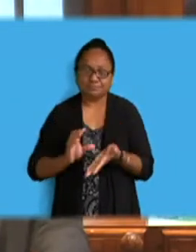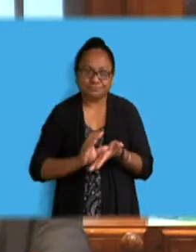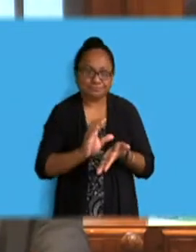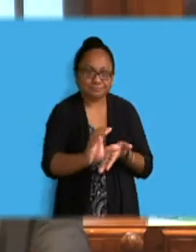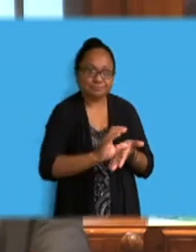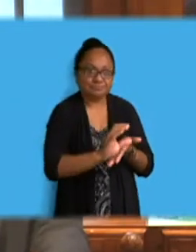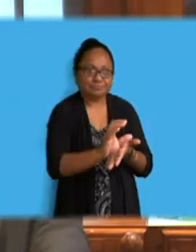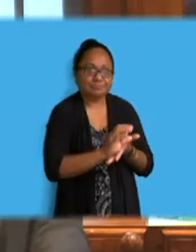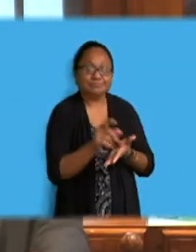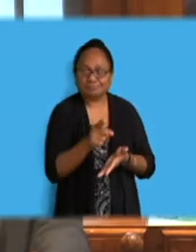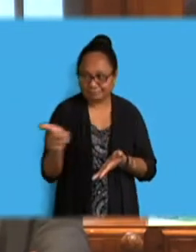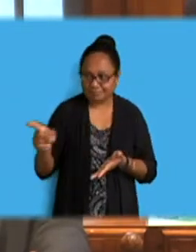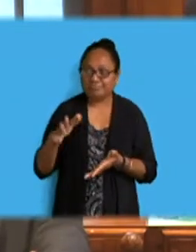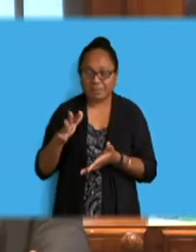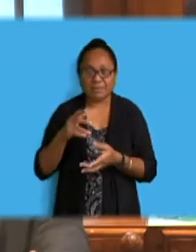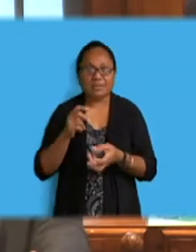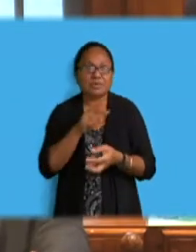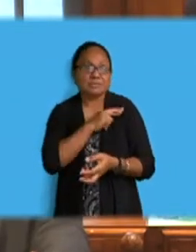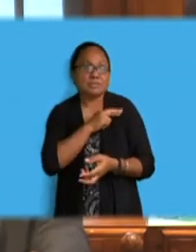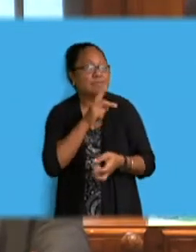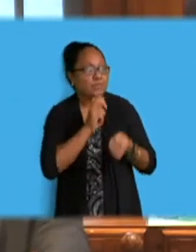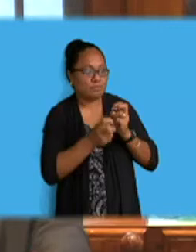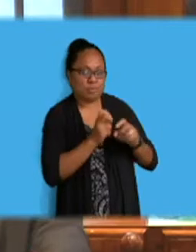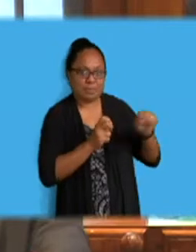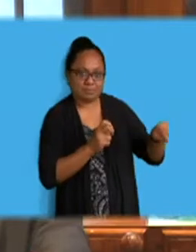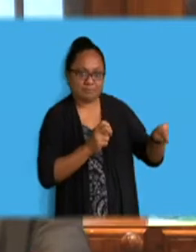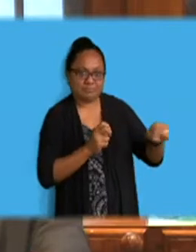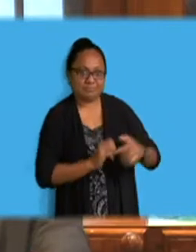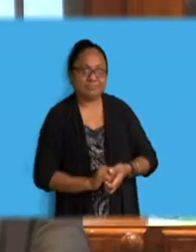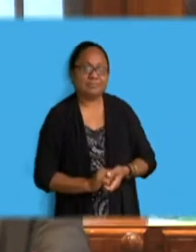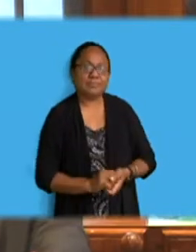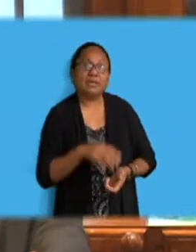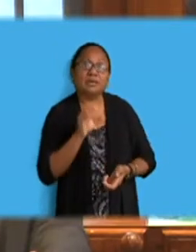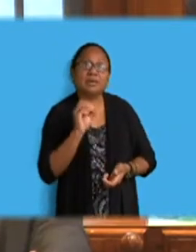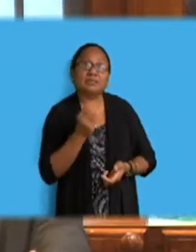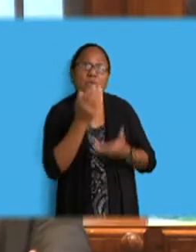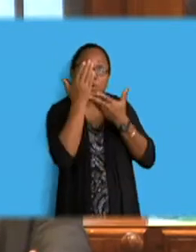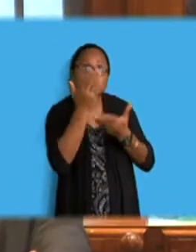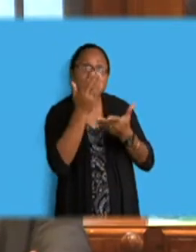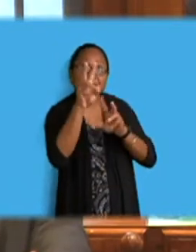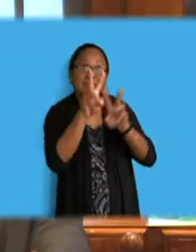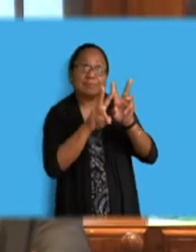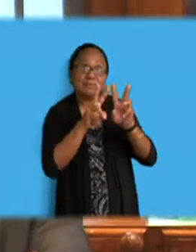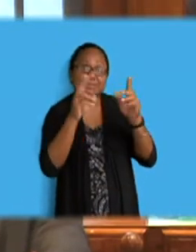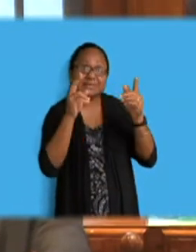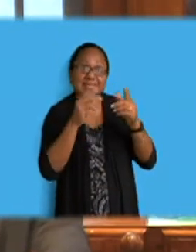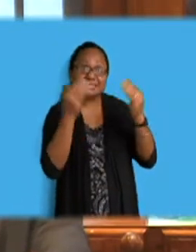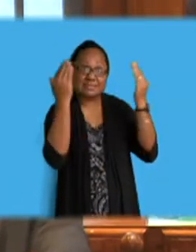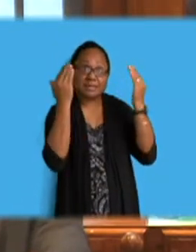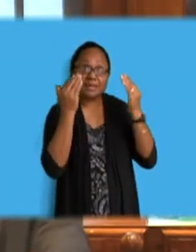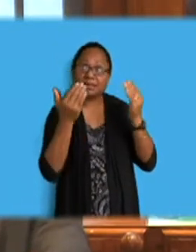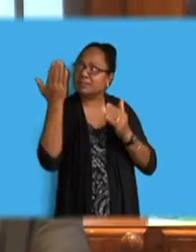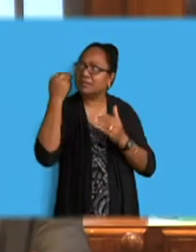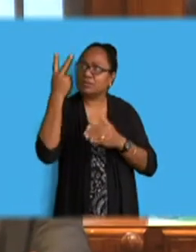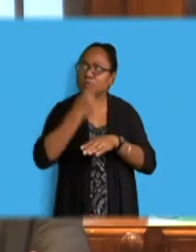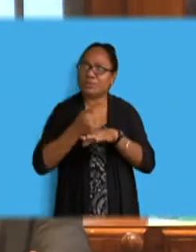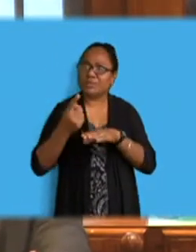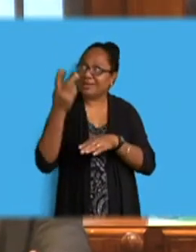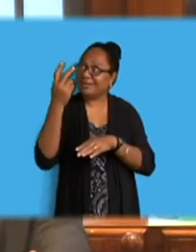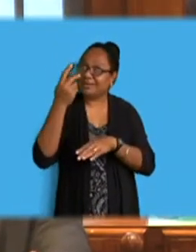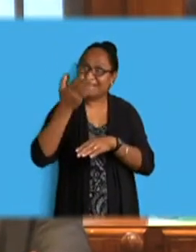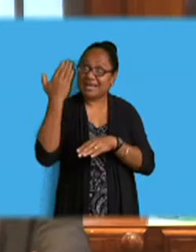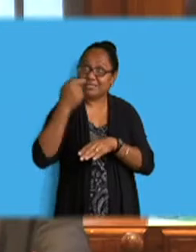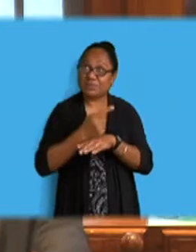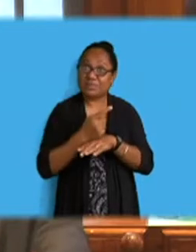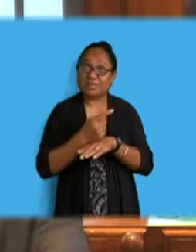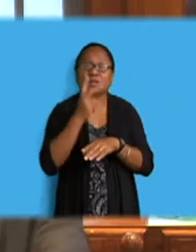been responsible for the crisis. Madam Honourable Deputy Speaker, in the past week, two important revelations were made. First